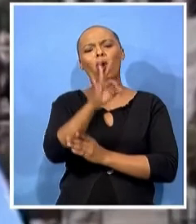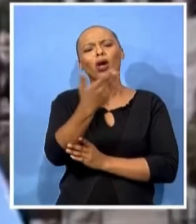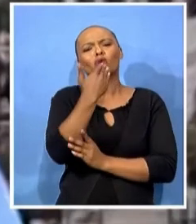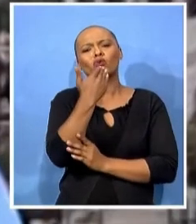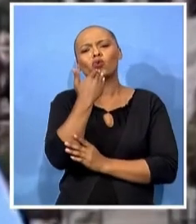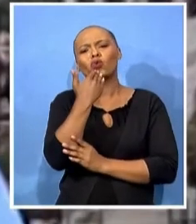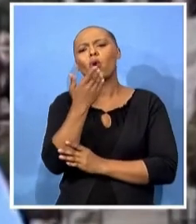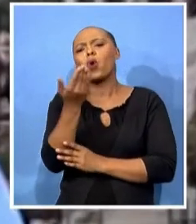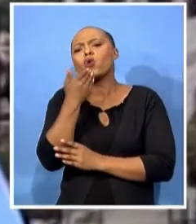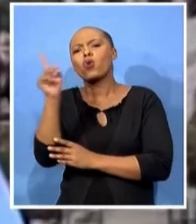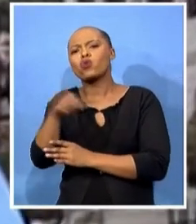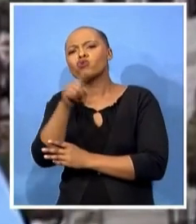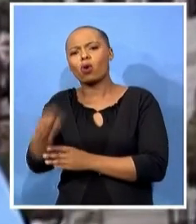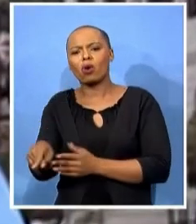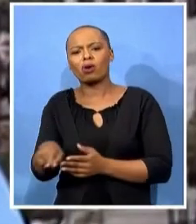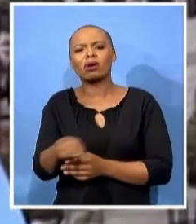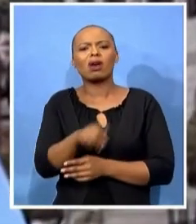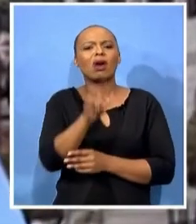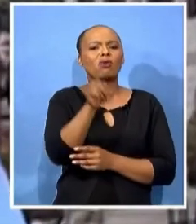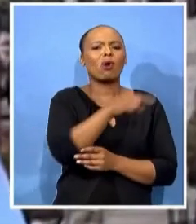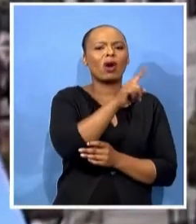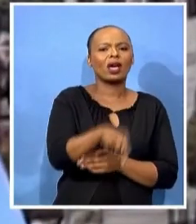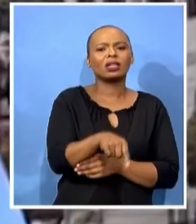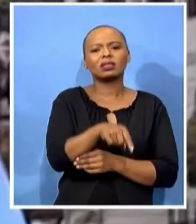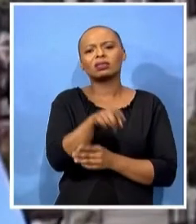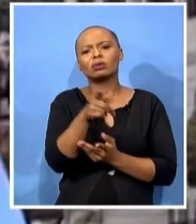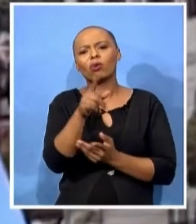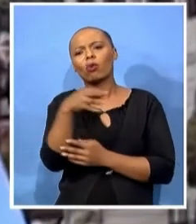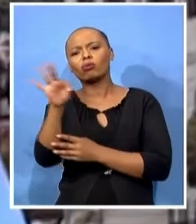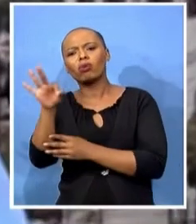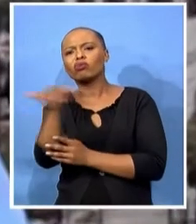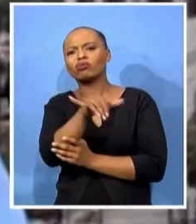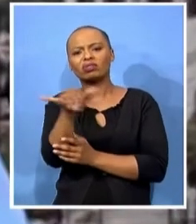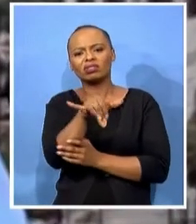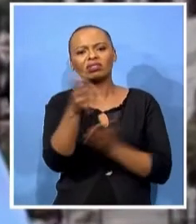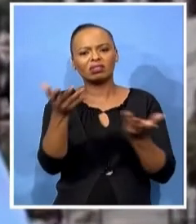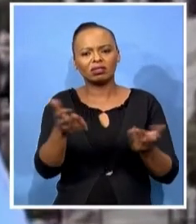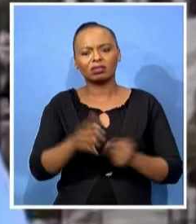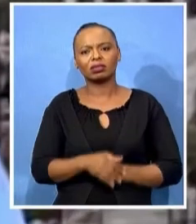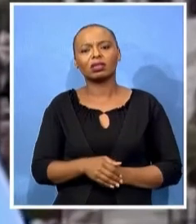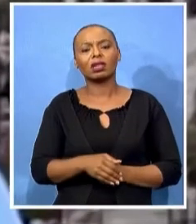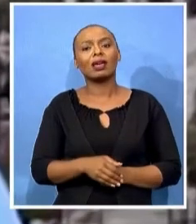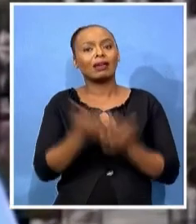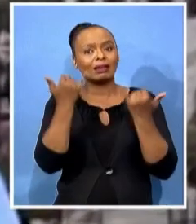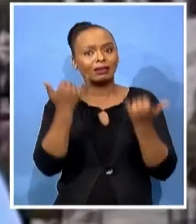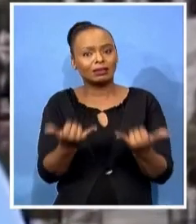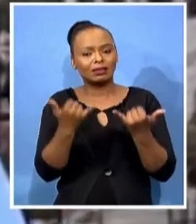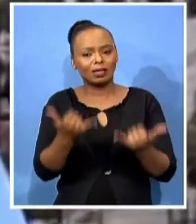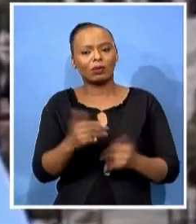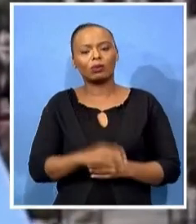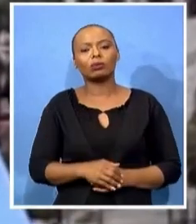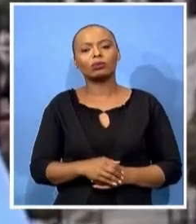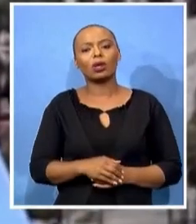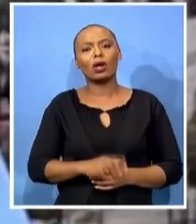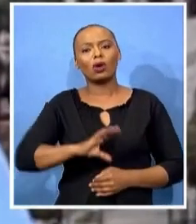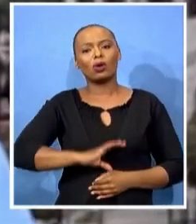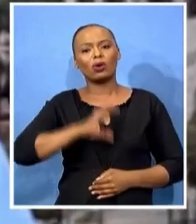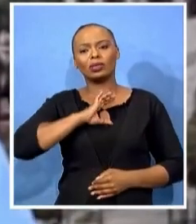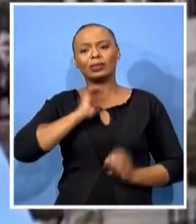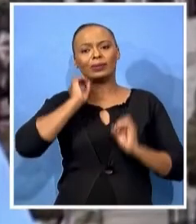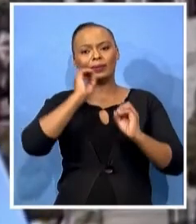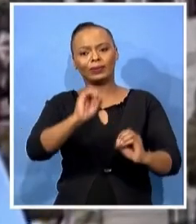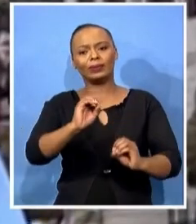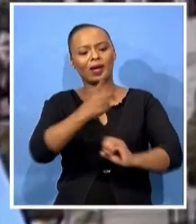correct? At this stage, there is little confidence in a vaccine program as reported in News